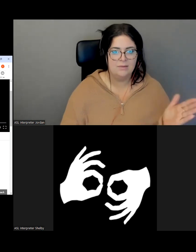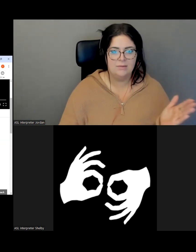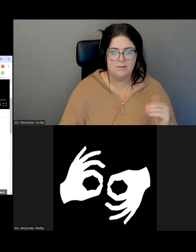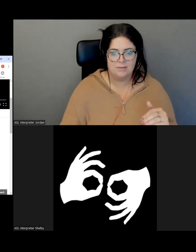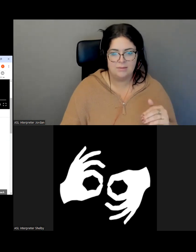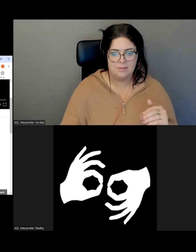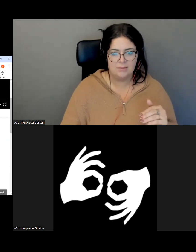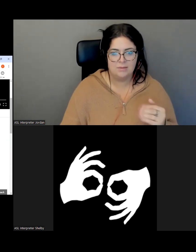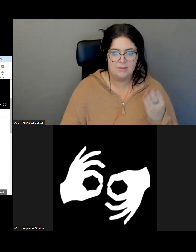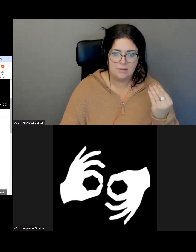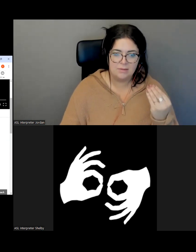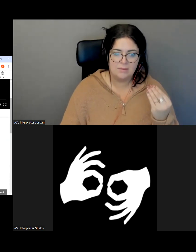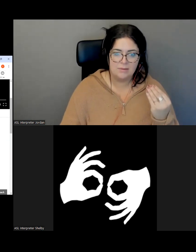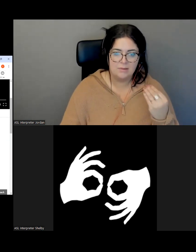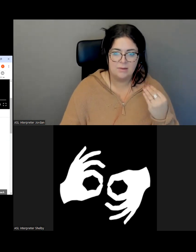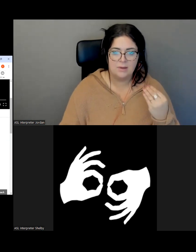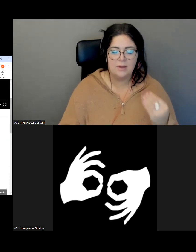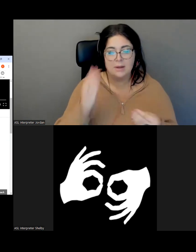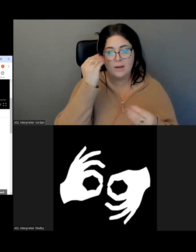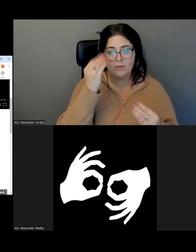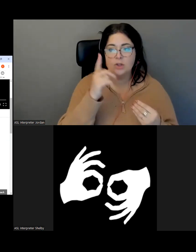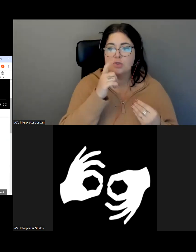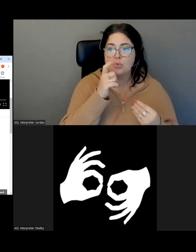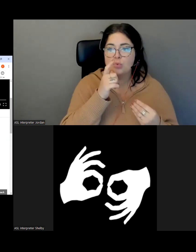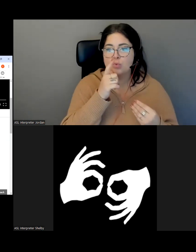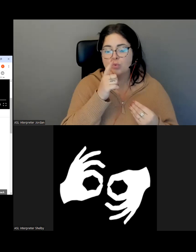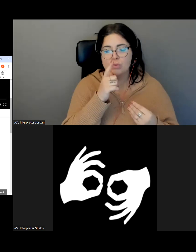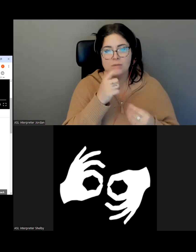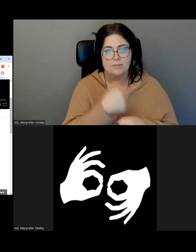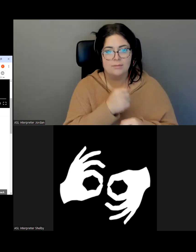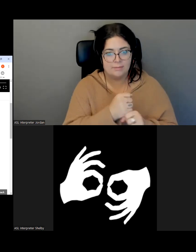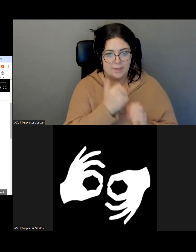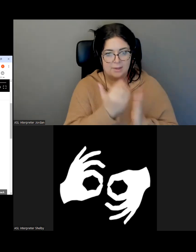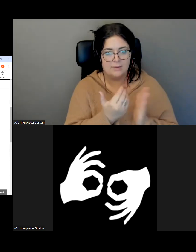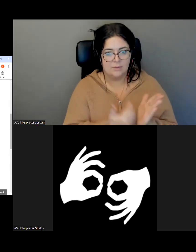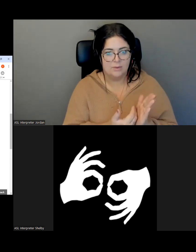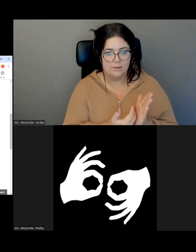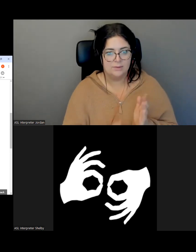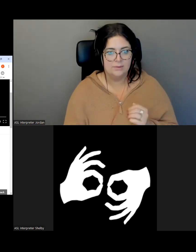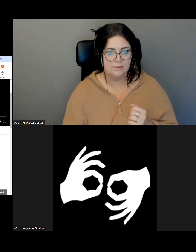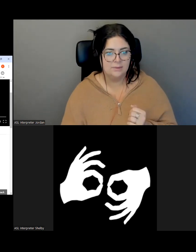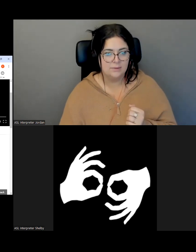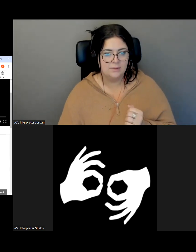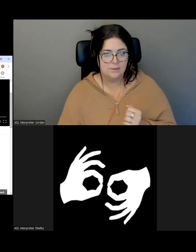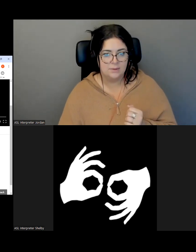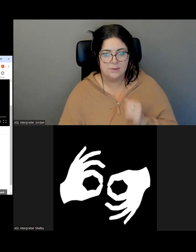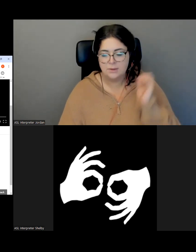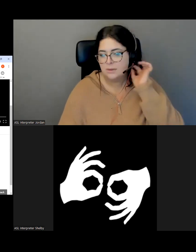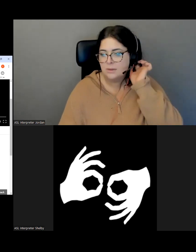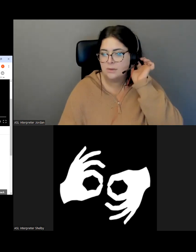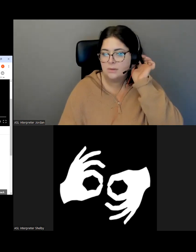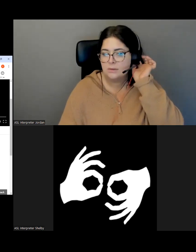have like information about the person that made the video, or sorry, the course, and that sort of thing. And we do